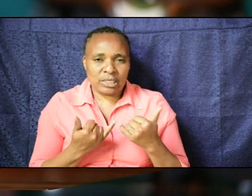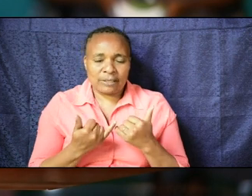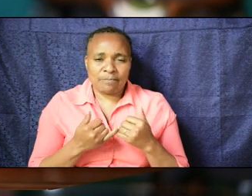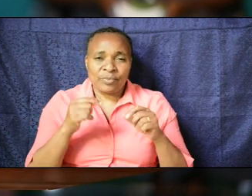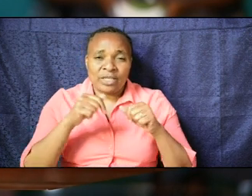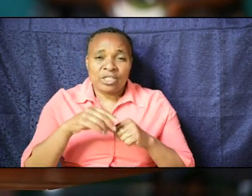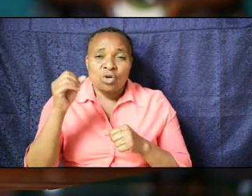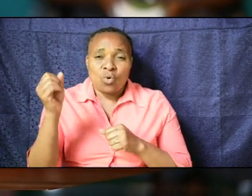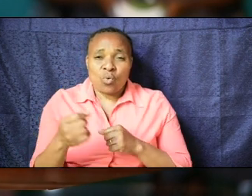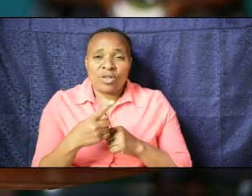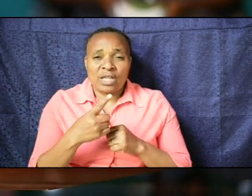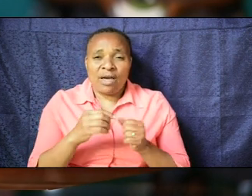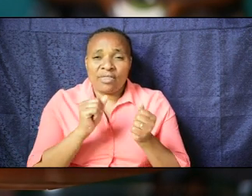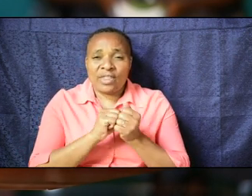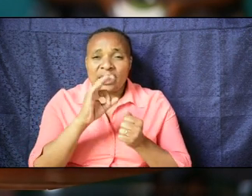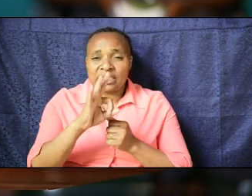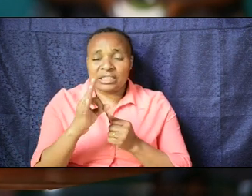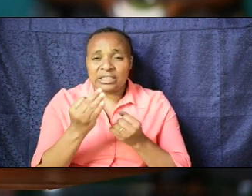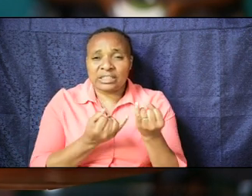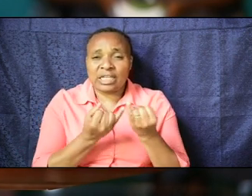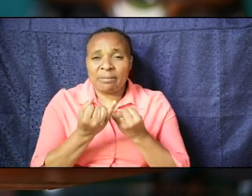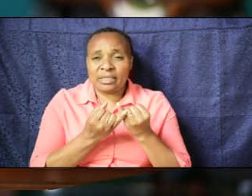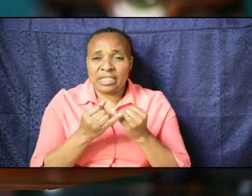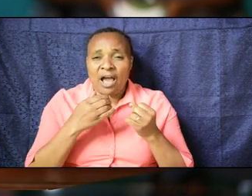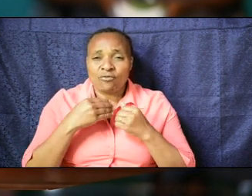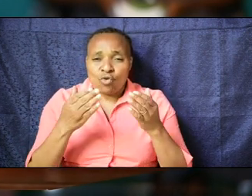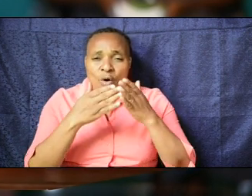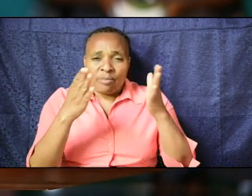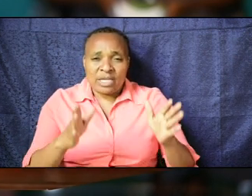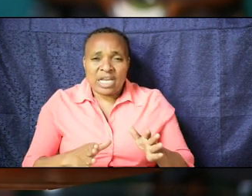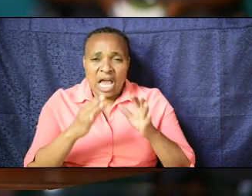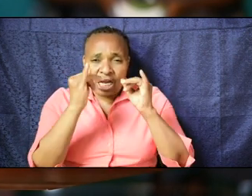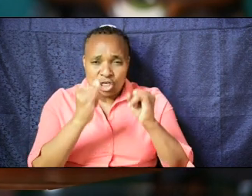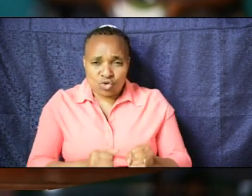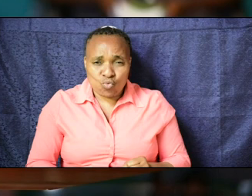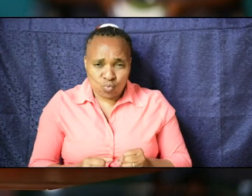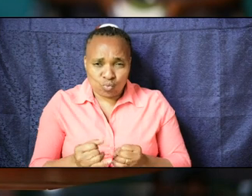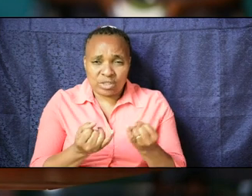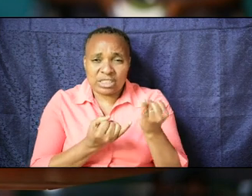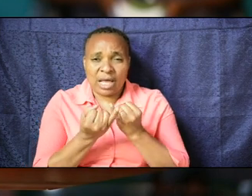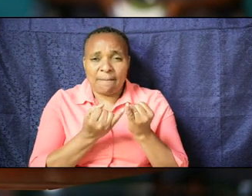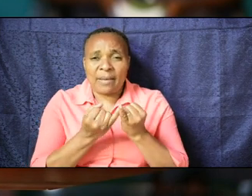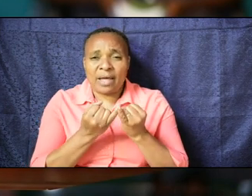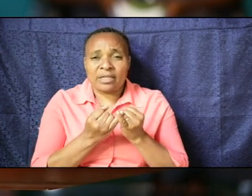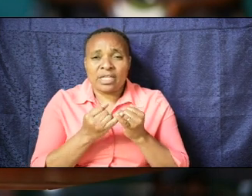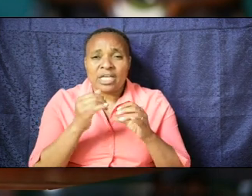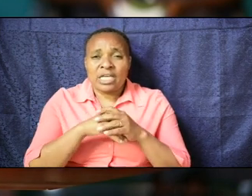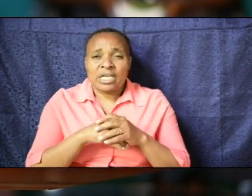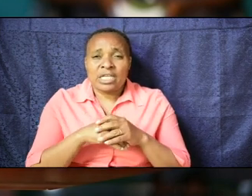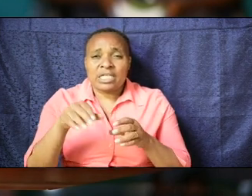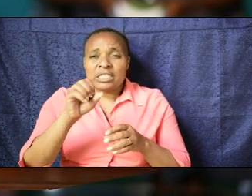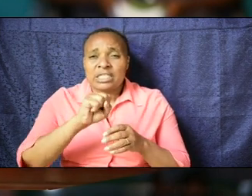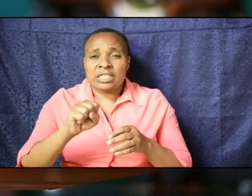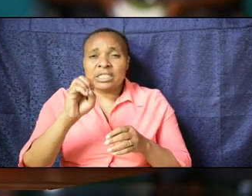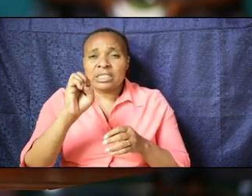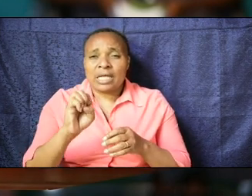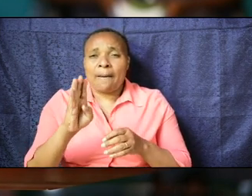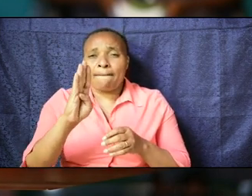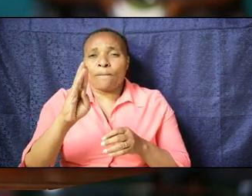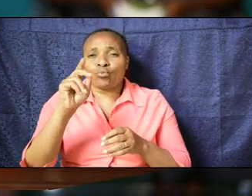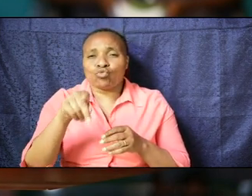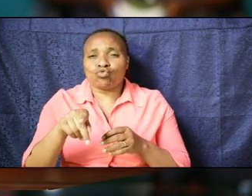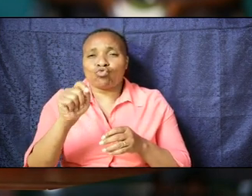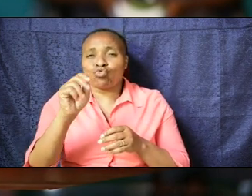This quarter, your 13th Sabbath offering will help open a new Seventh-day Adventist elementary school in Setúbal, Portugal, so other